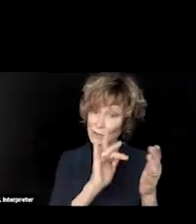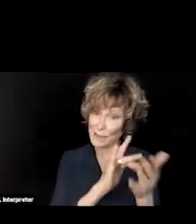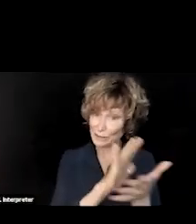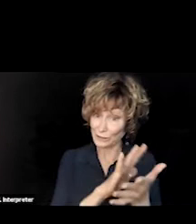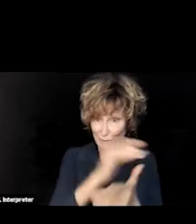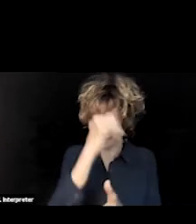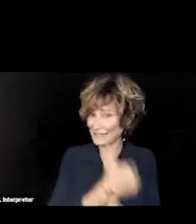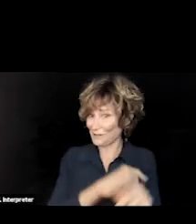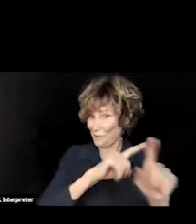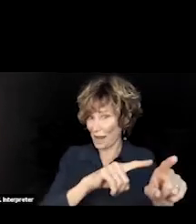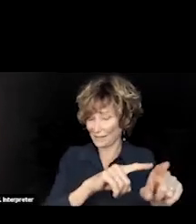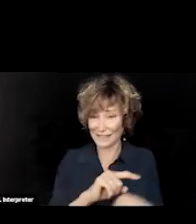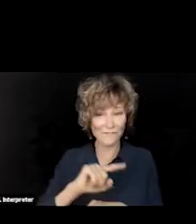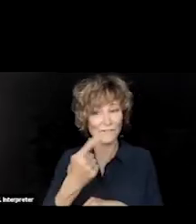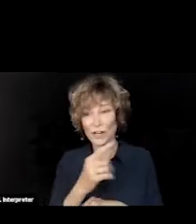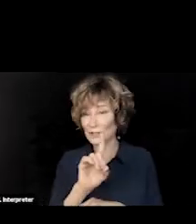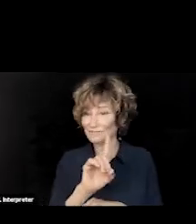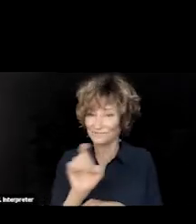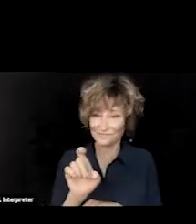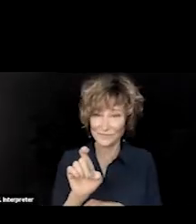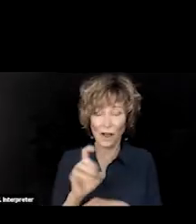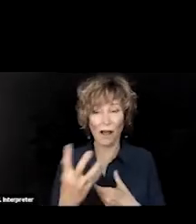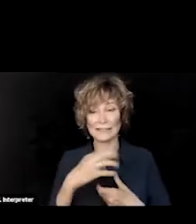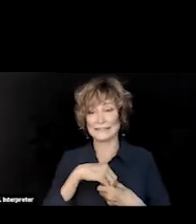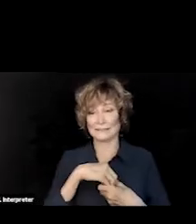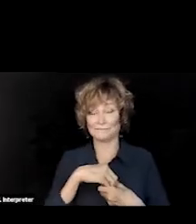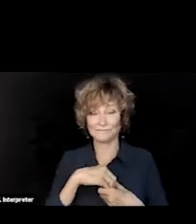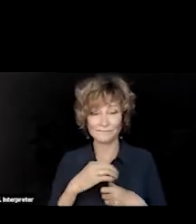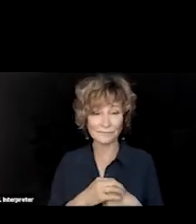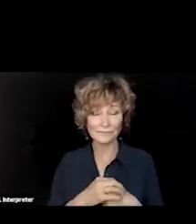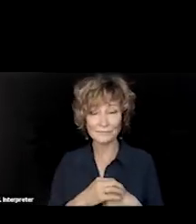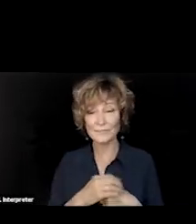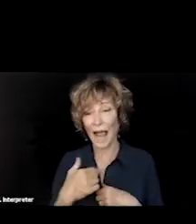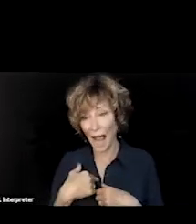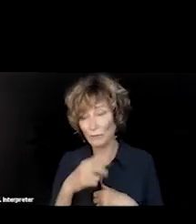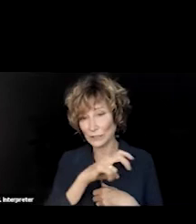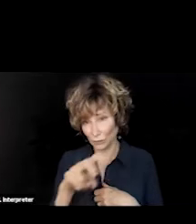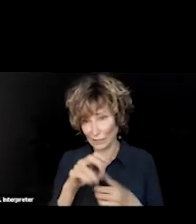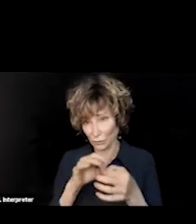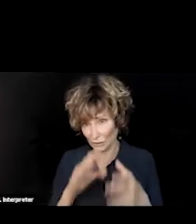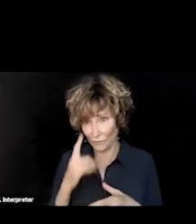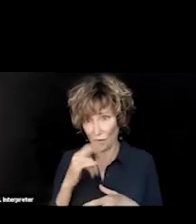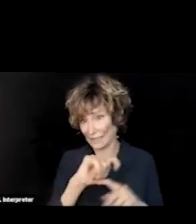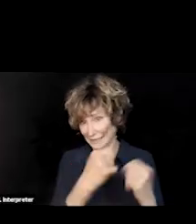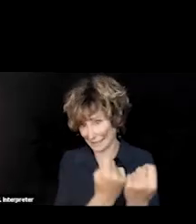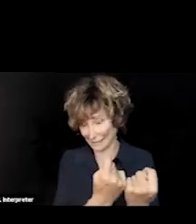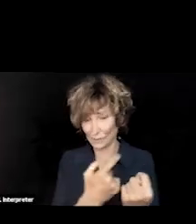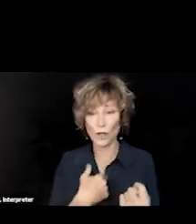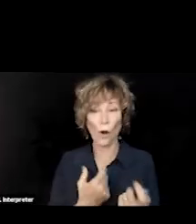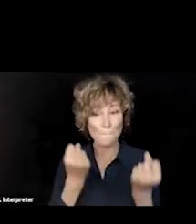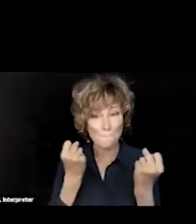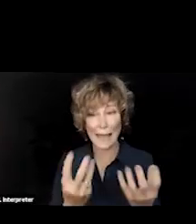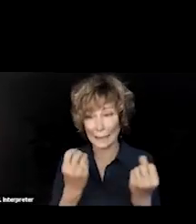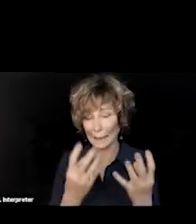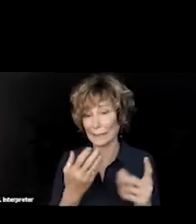son attended when he was first diagnosed on the autism spectrum. I served as the transition coordinator for this team, so I'd been to many,